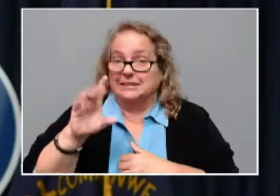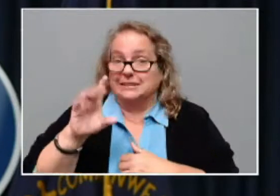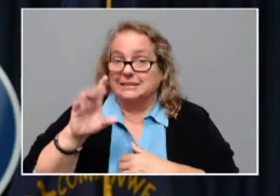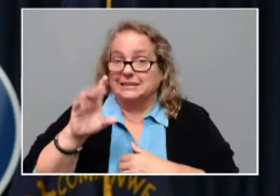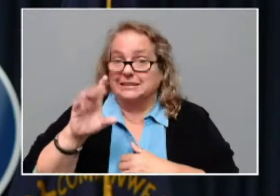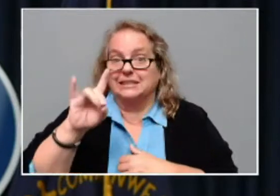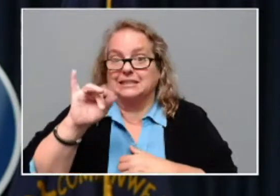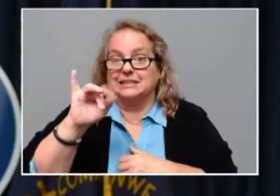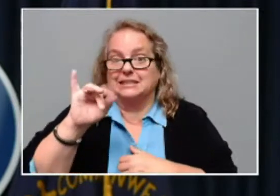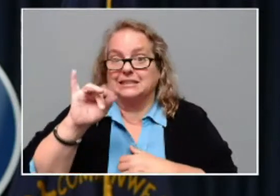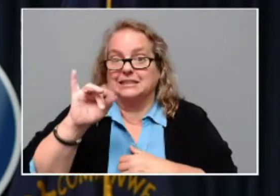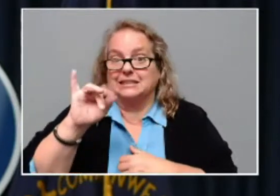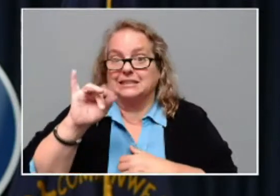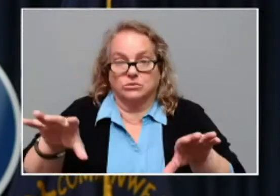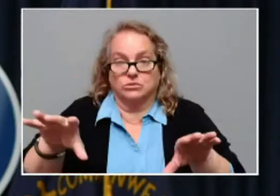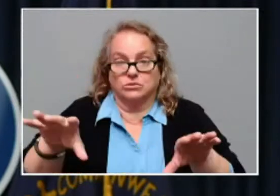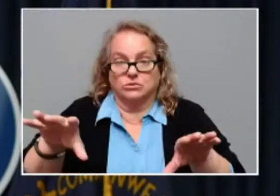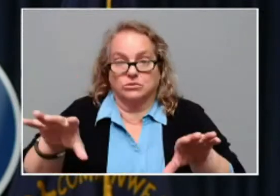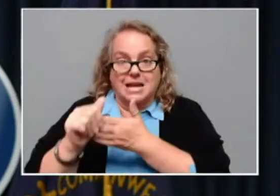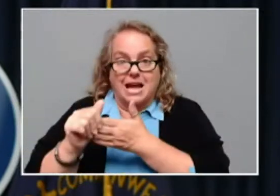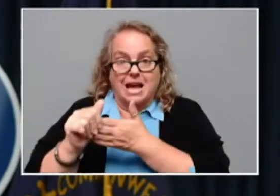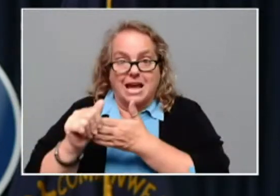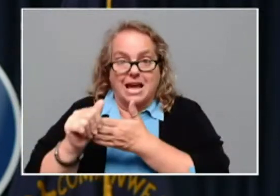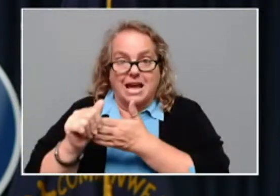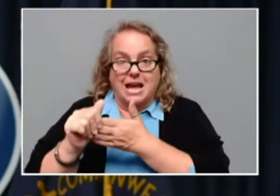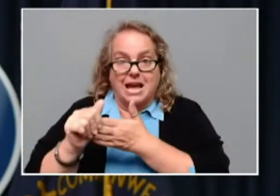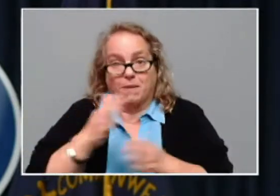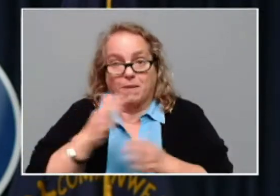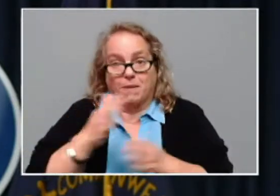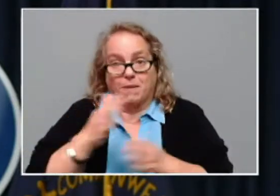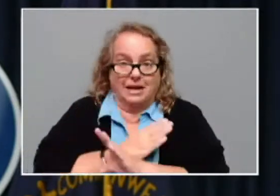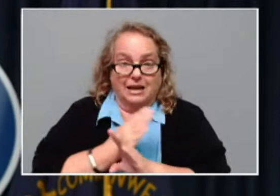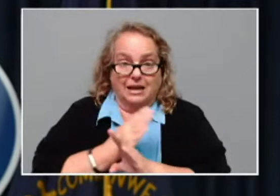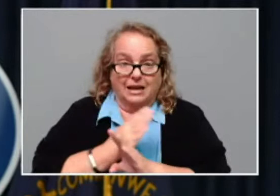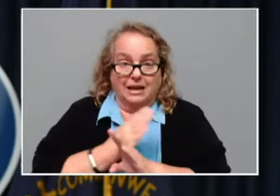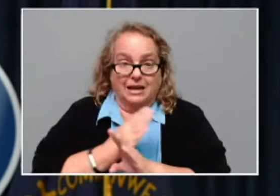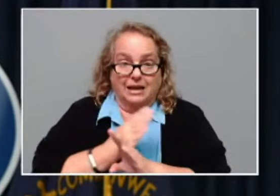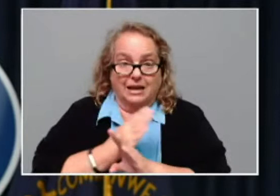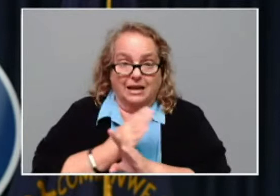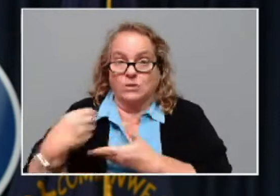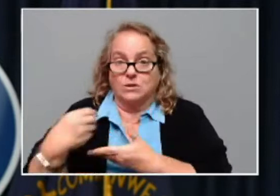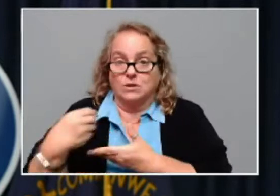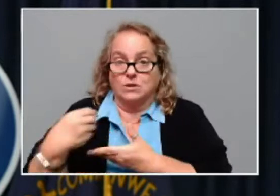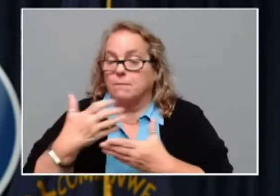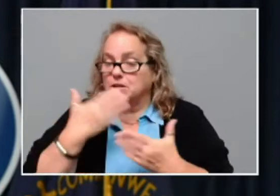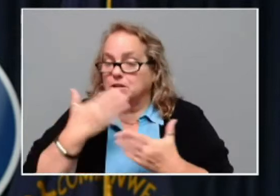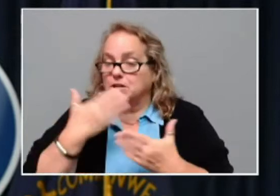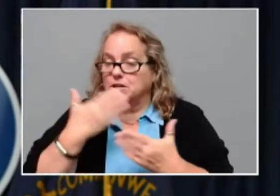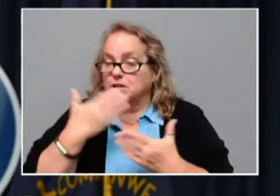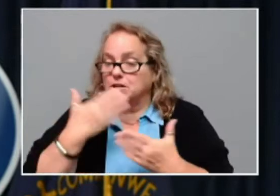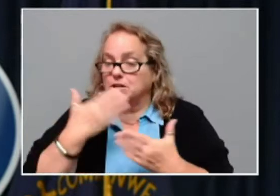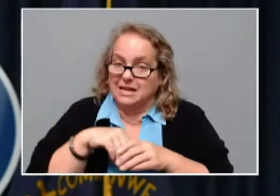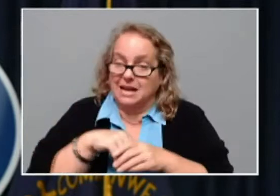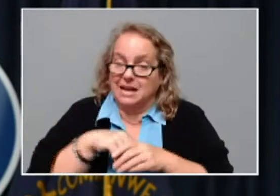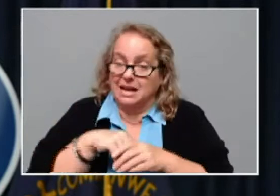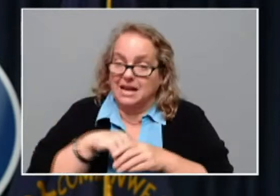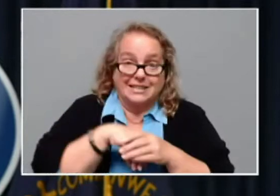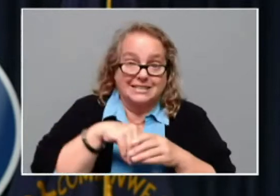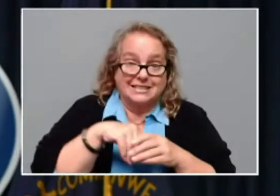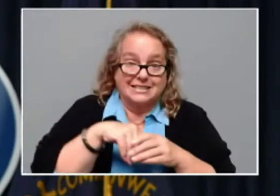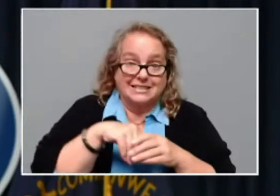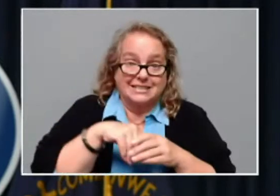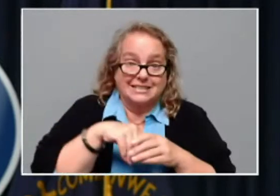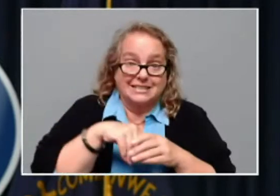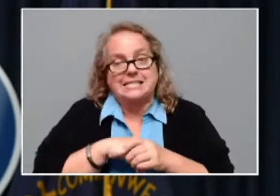guidance. If you're planning ahead, outside, much better than inside. If you're inside, you really want to be wearing